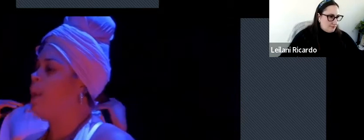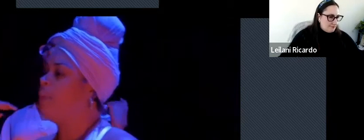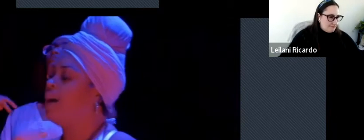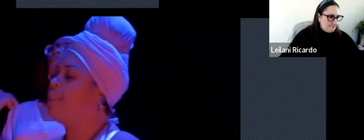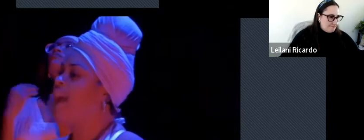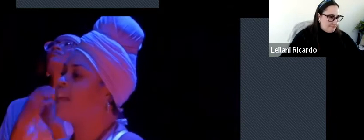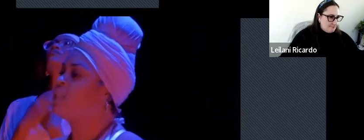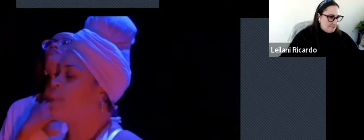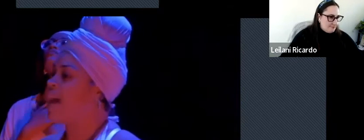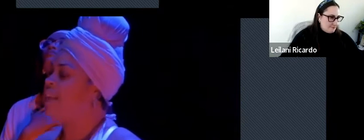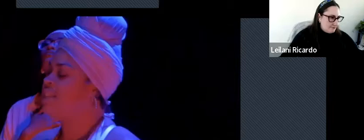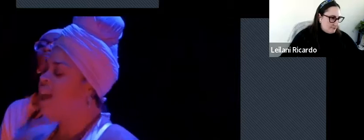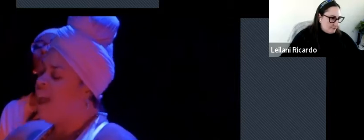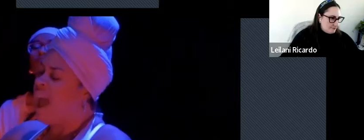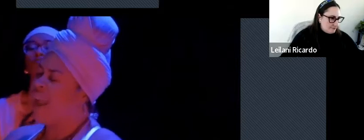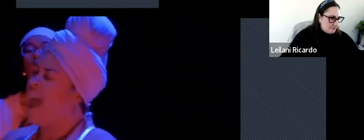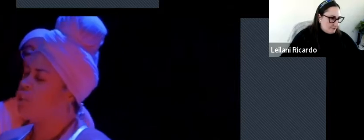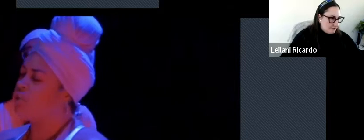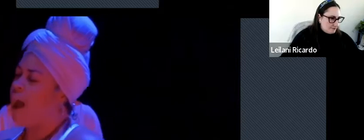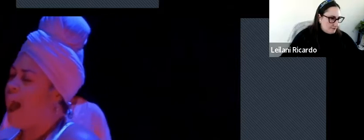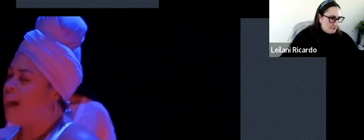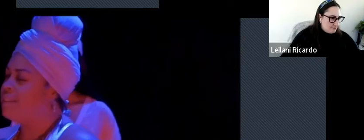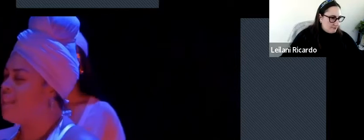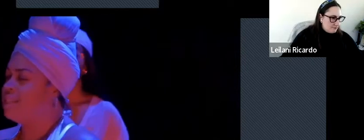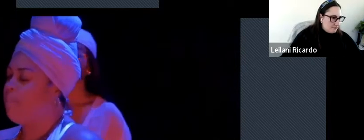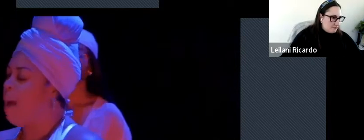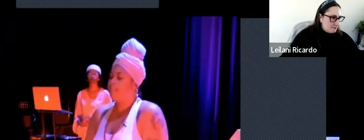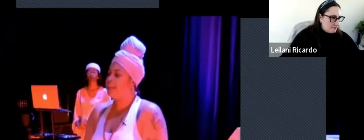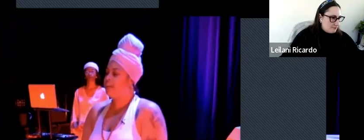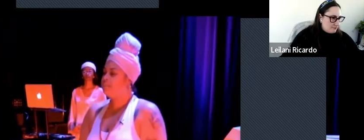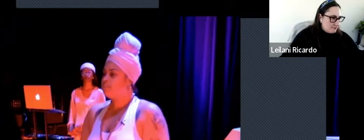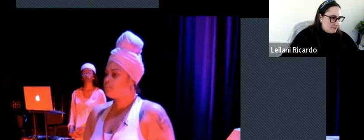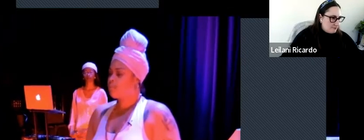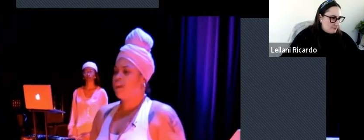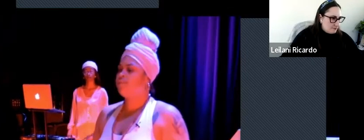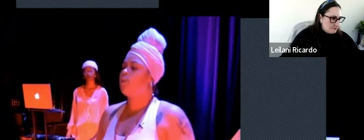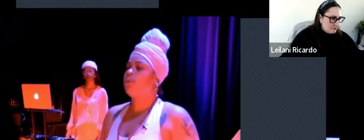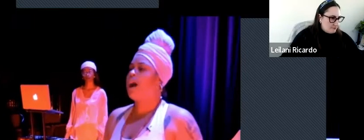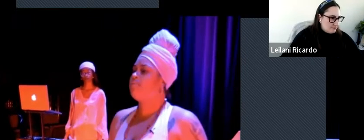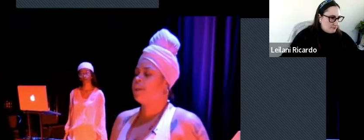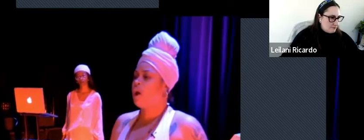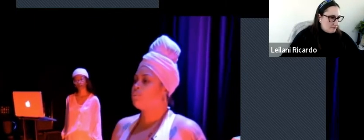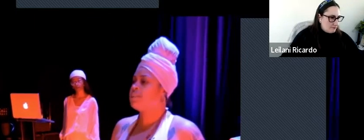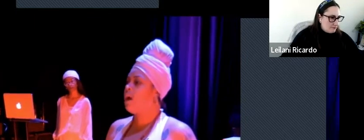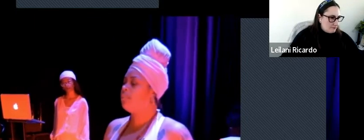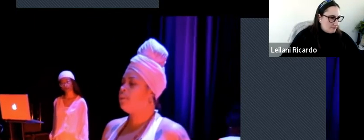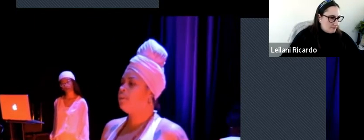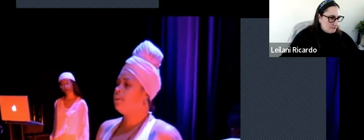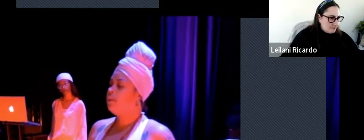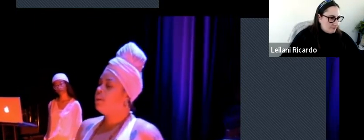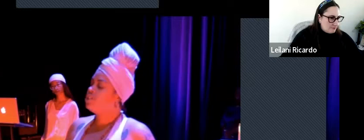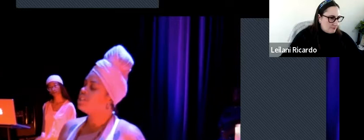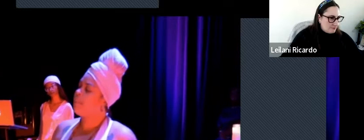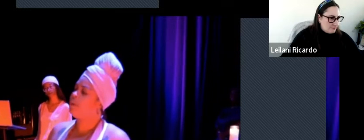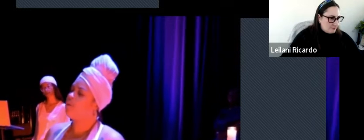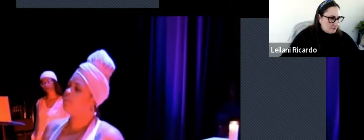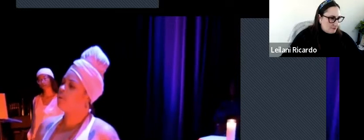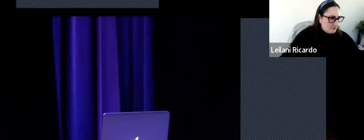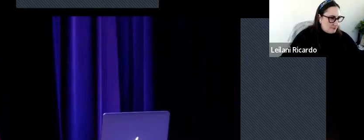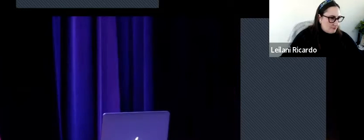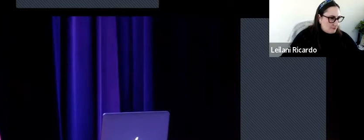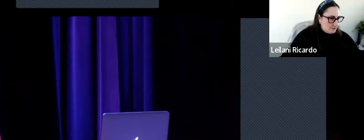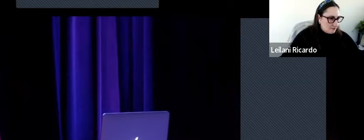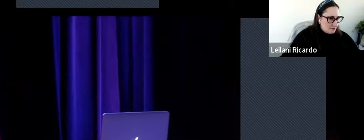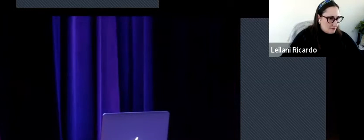take it in blood, they expedite. An extra eye sits in my belly. If you love me, don't tell me. Just let me grow in